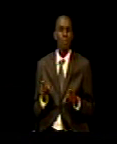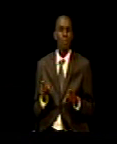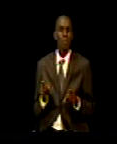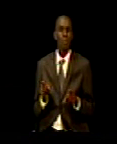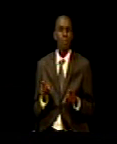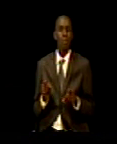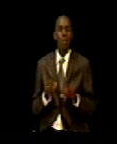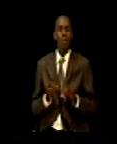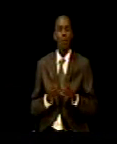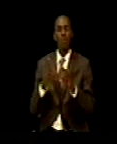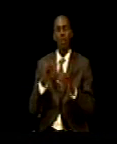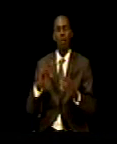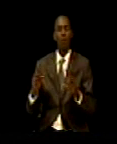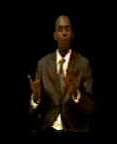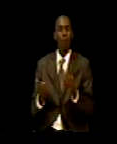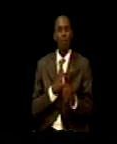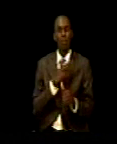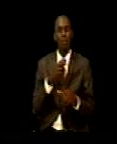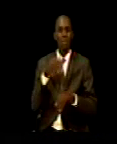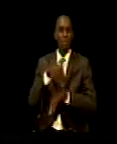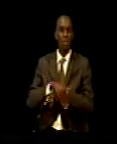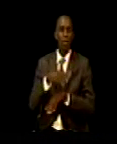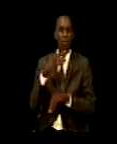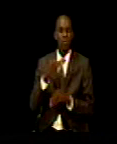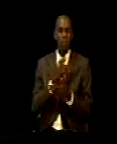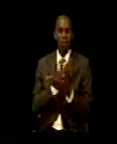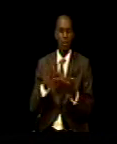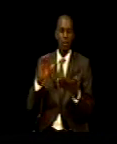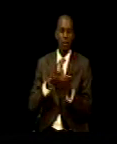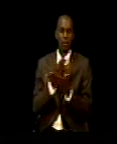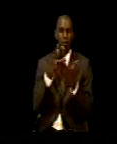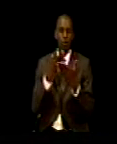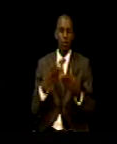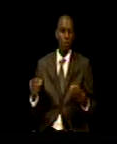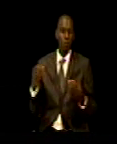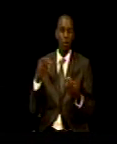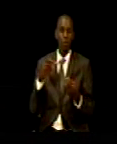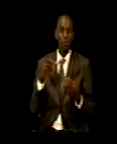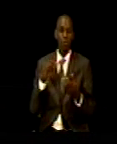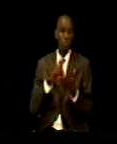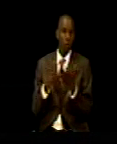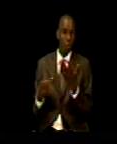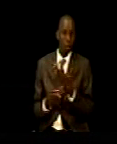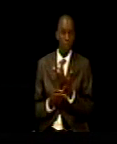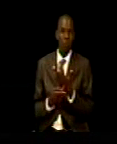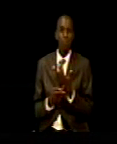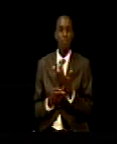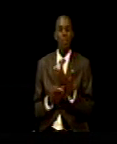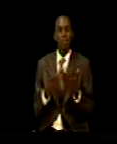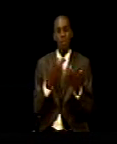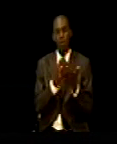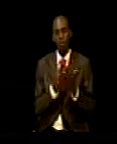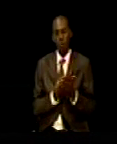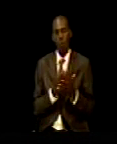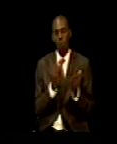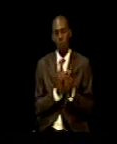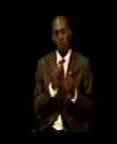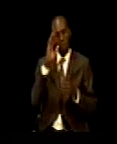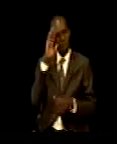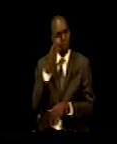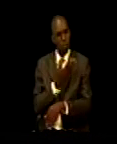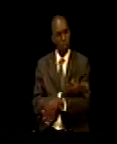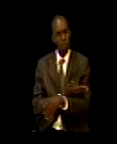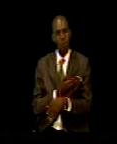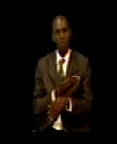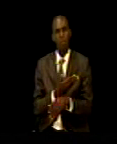Divine Solution Global Crusade, I discussed with the son and the daughter, and they hooked up with the Divine